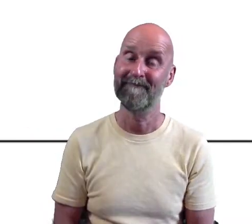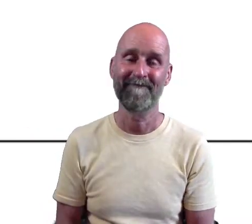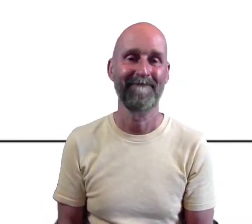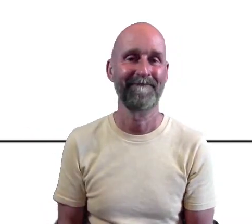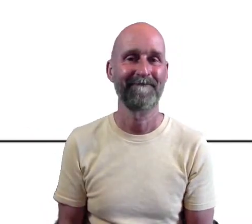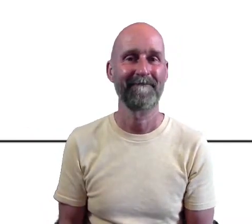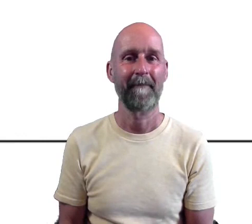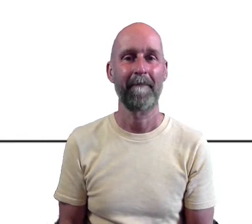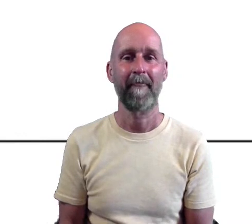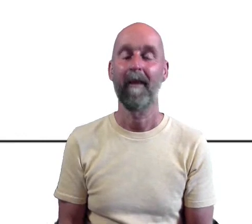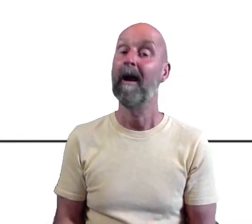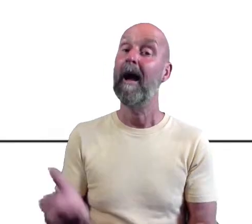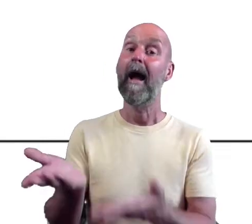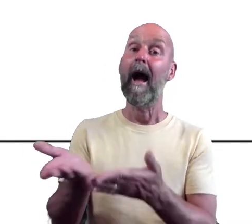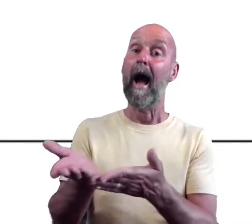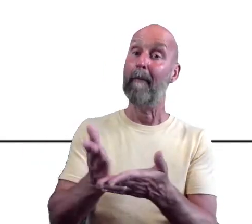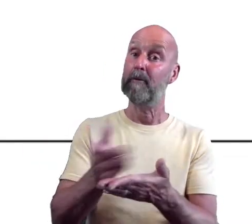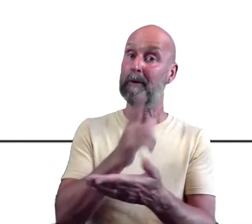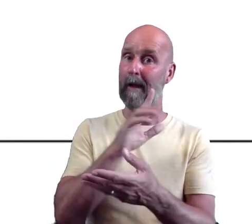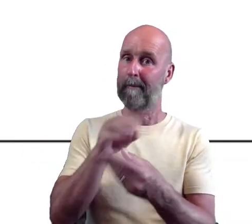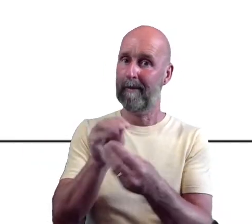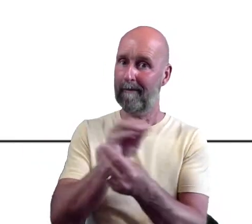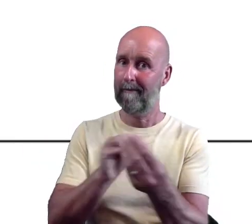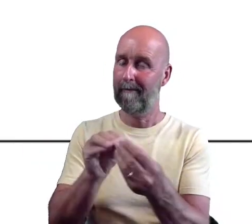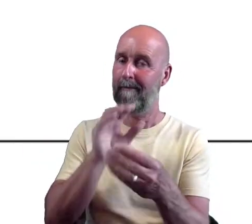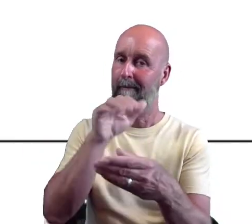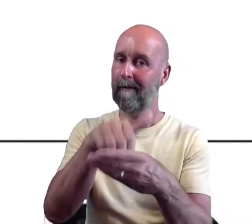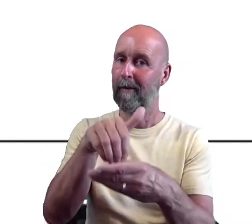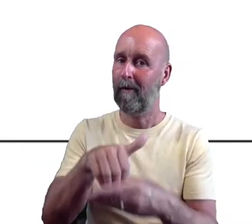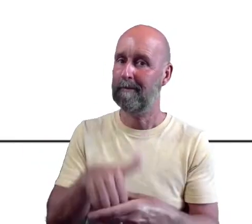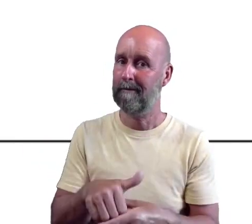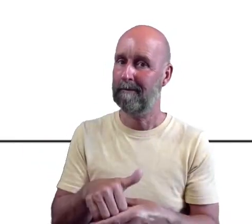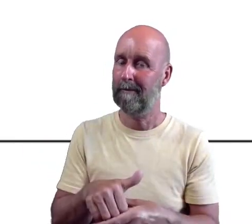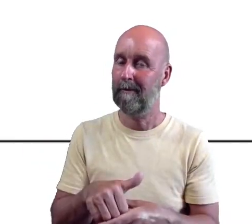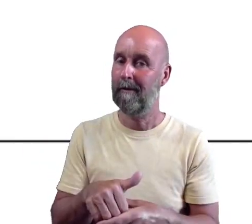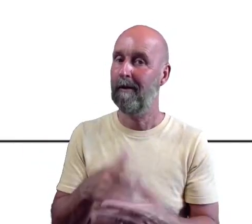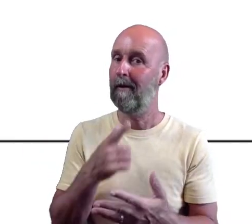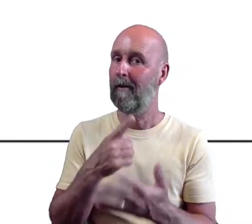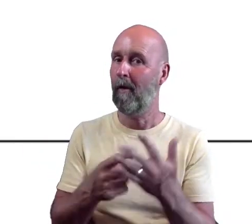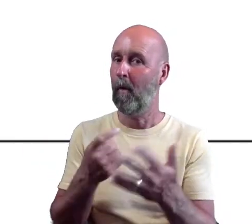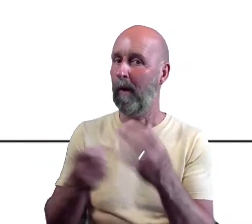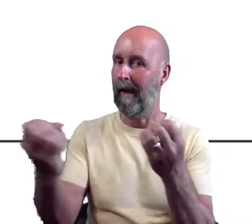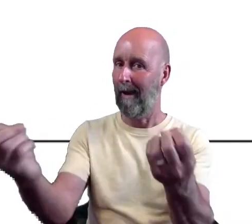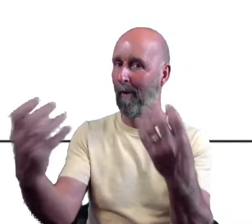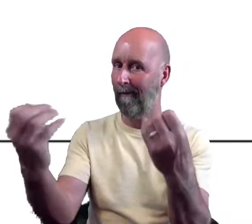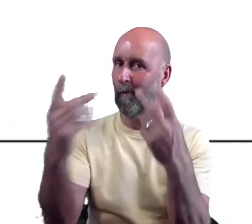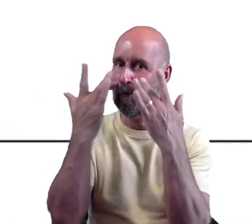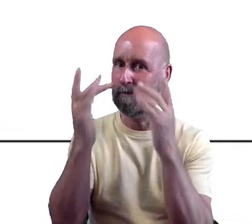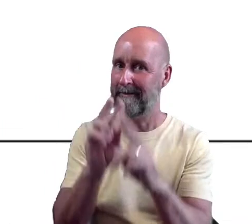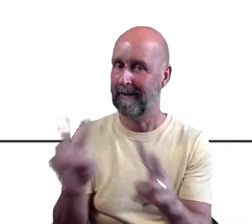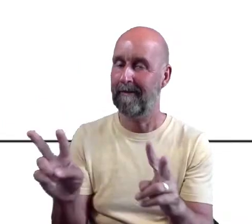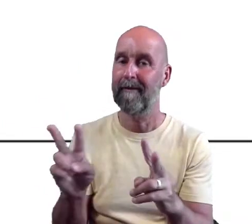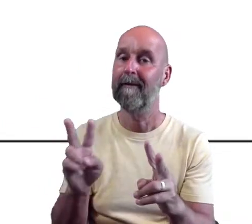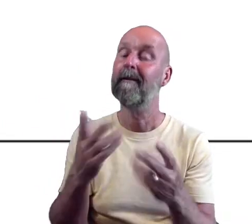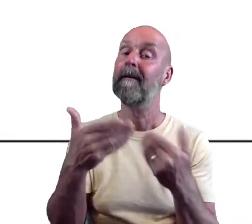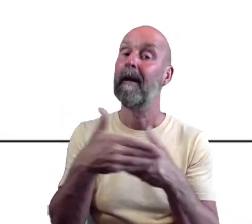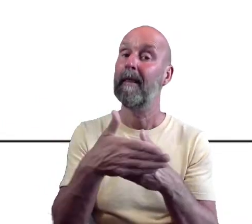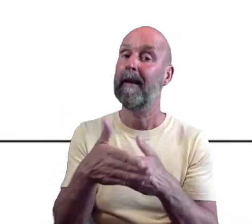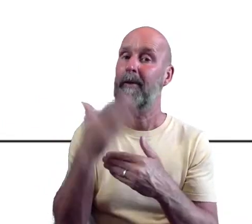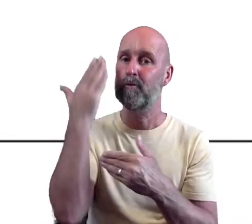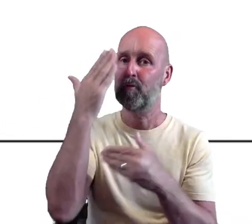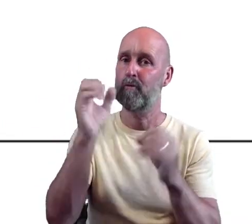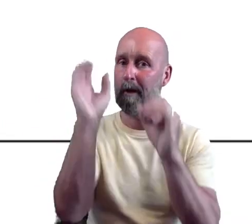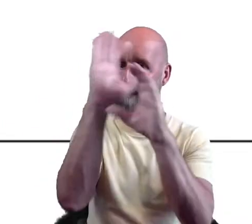Ambiguity can also be designed into the content itself, not just how it's delivered. So in The Gates to Dreamland, the figurative and